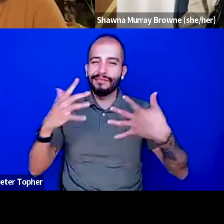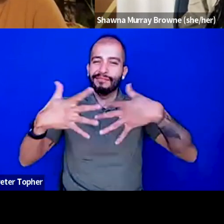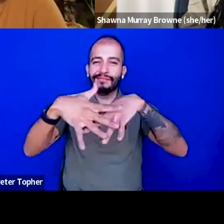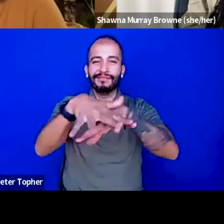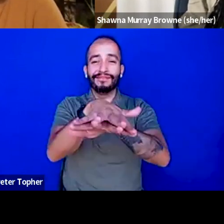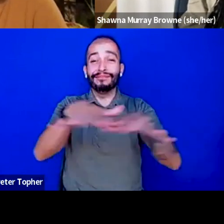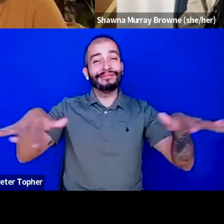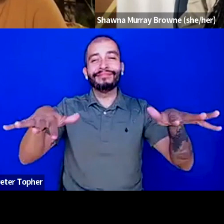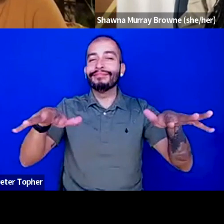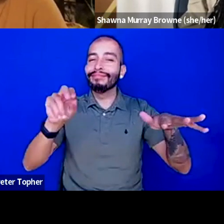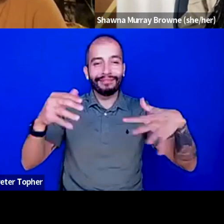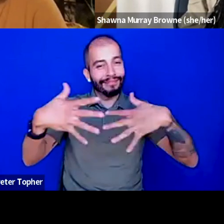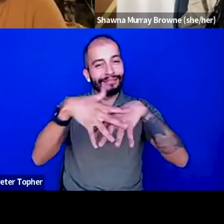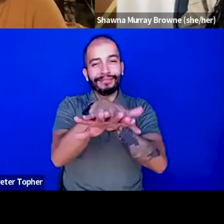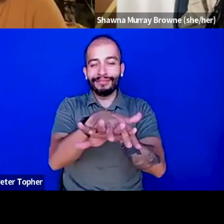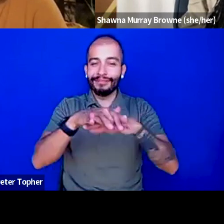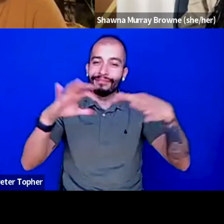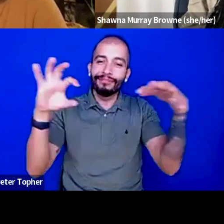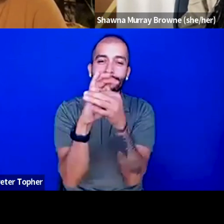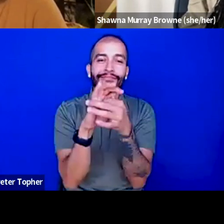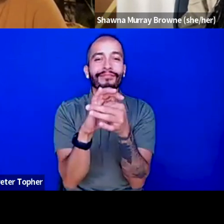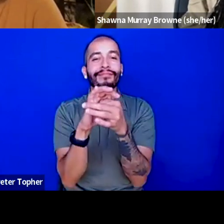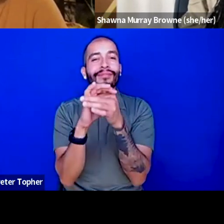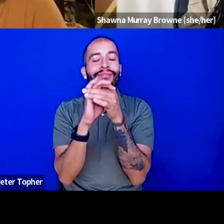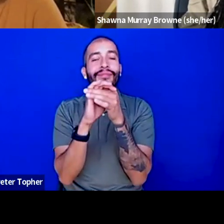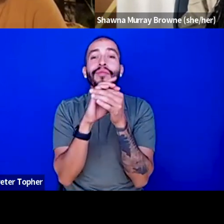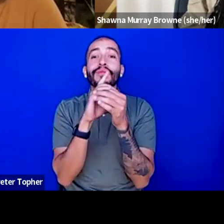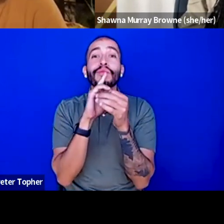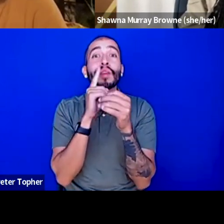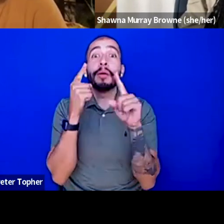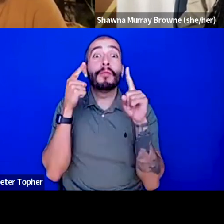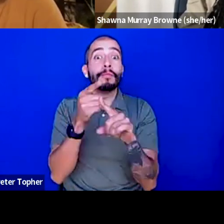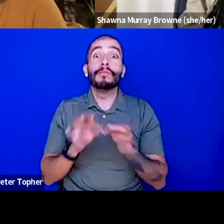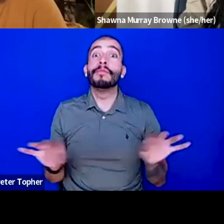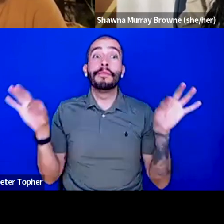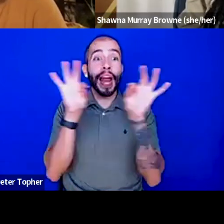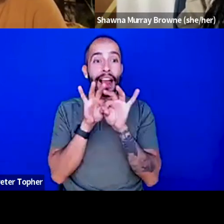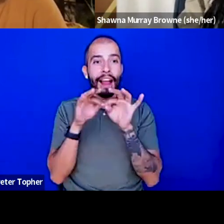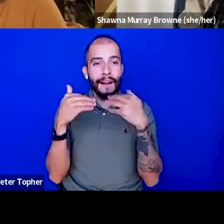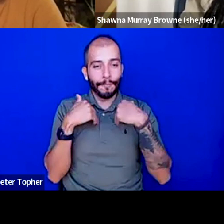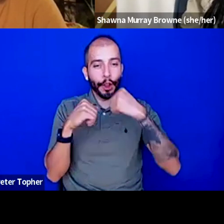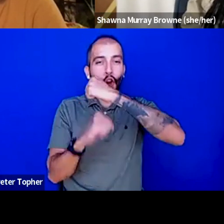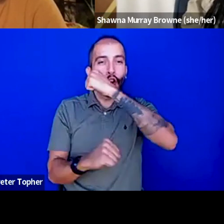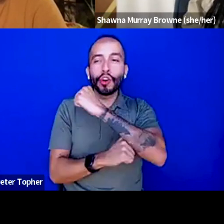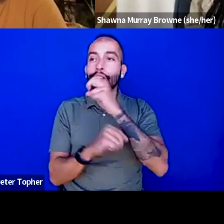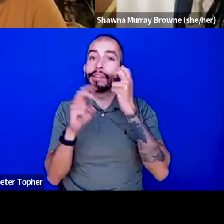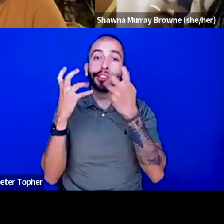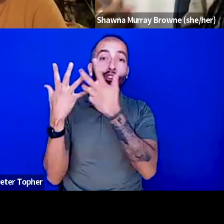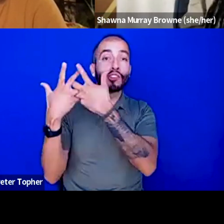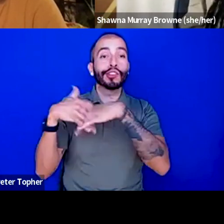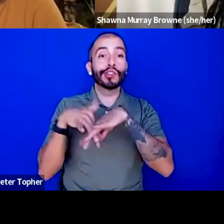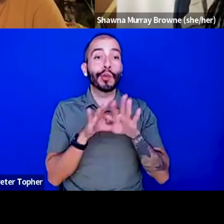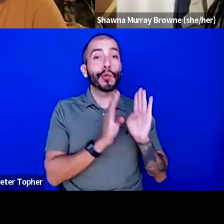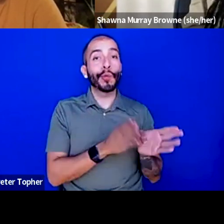kind of foundation around social order, discipline, control, loss